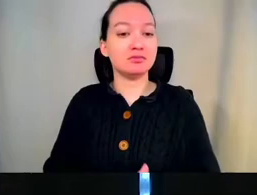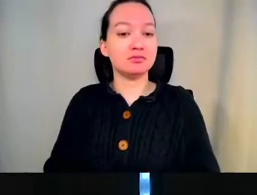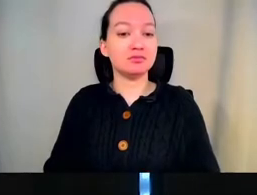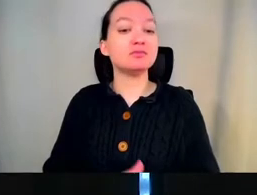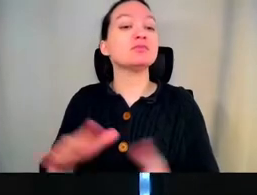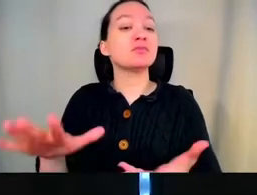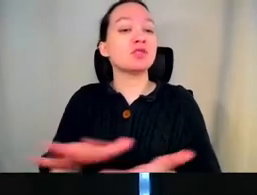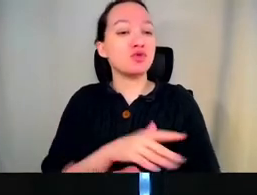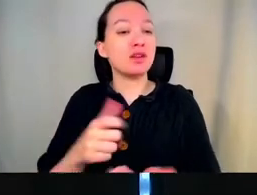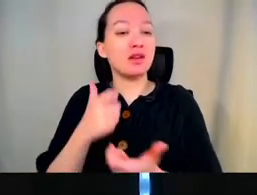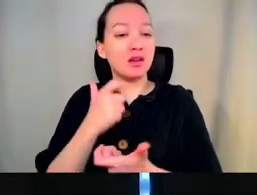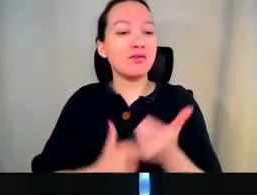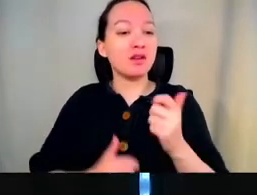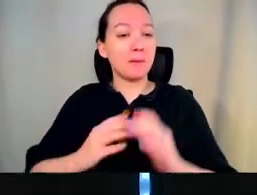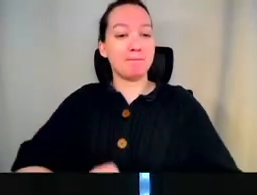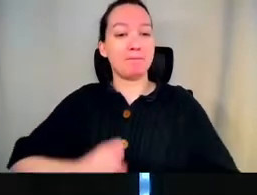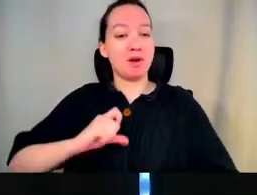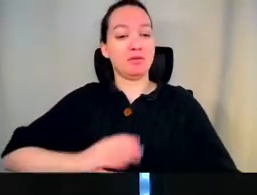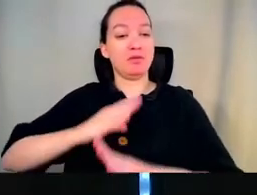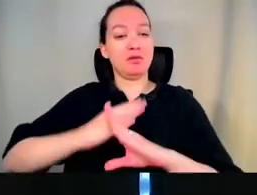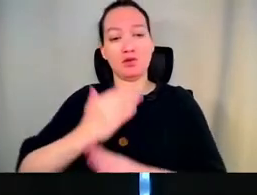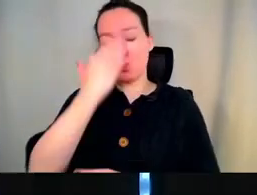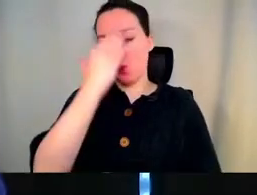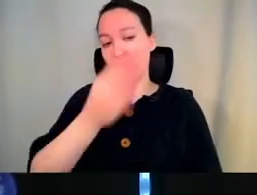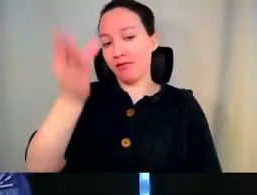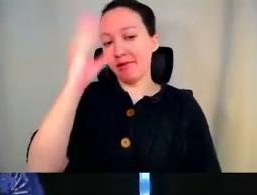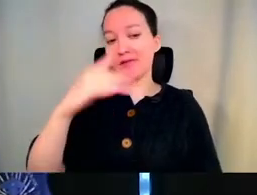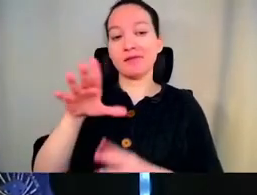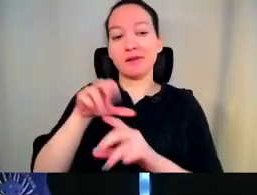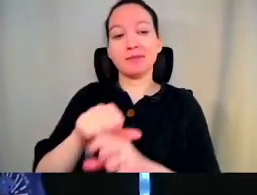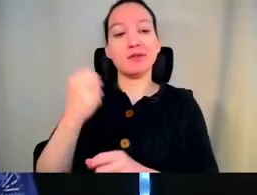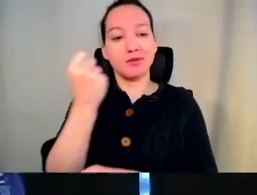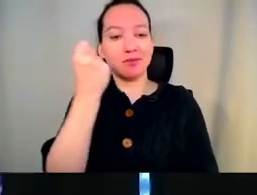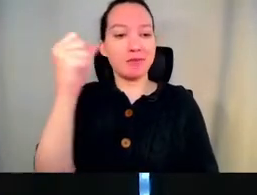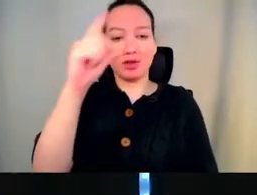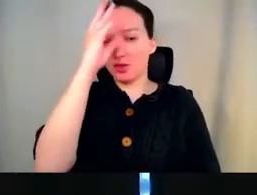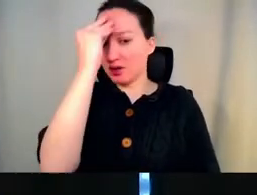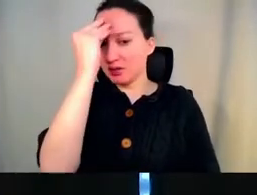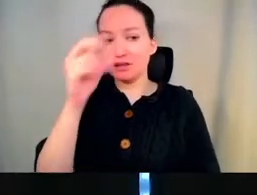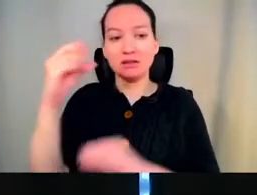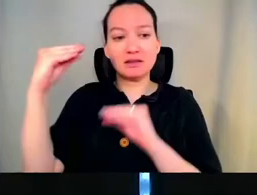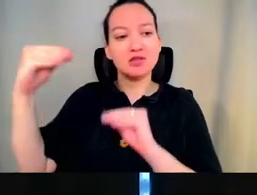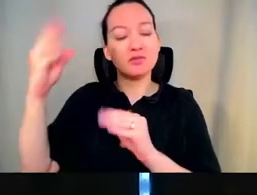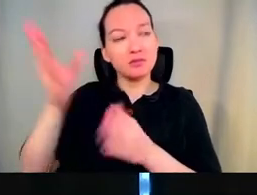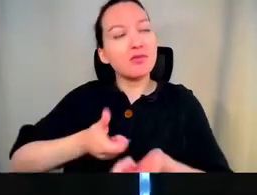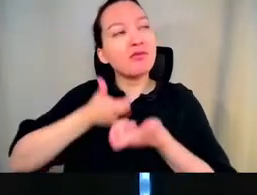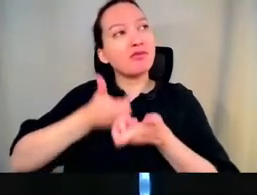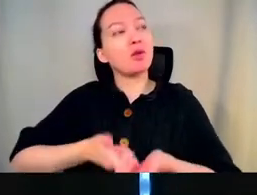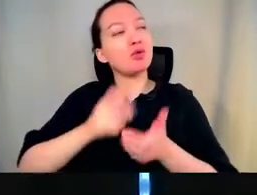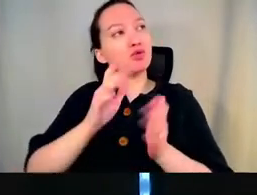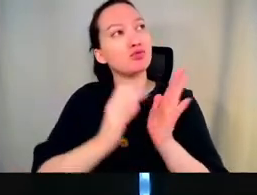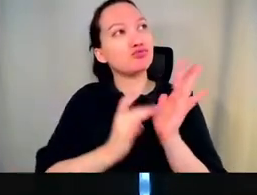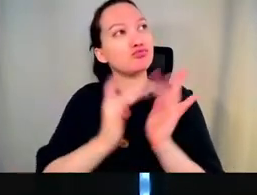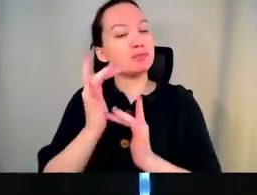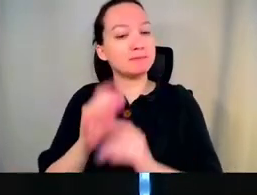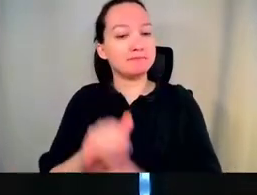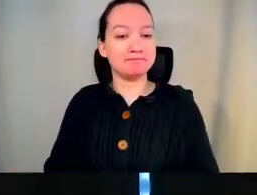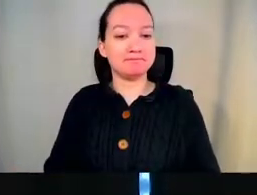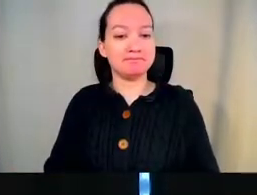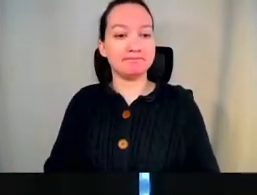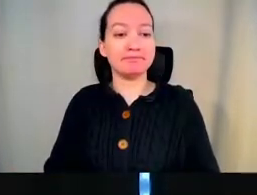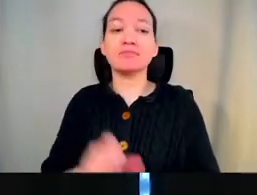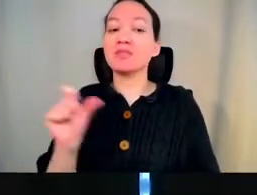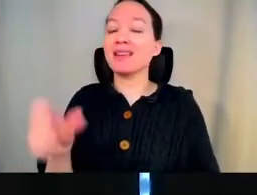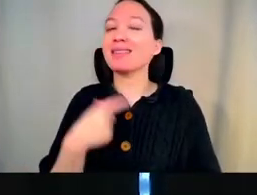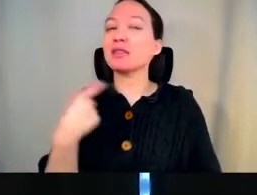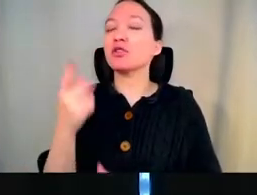every proud obstacle that keeps people from knowing God. We capture their rebellious thoughts and teach them to obey Christ. Other versions say